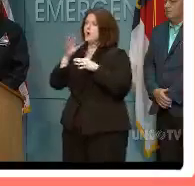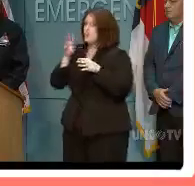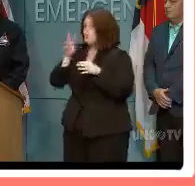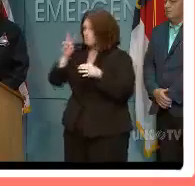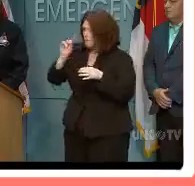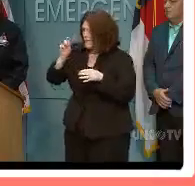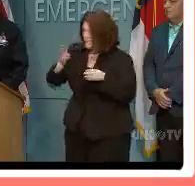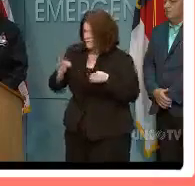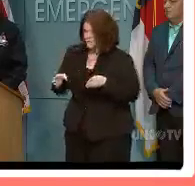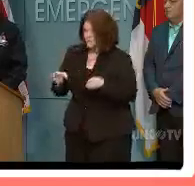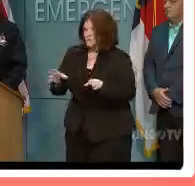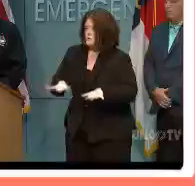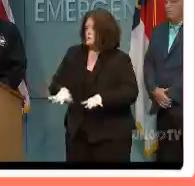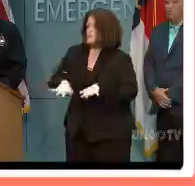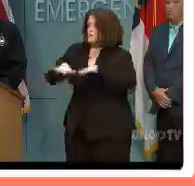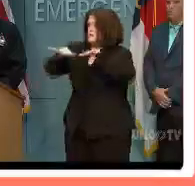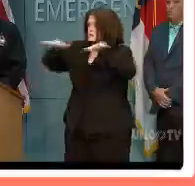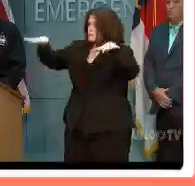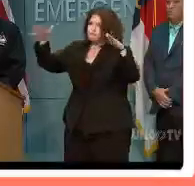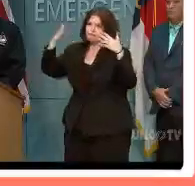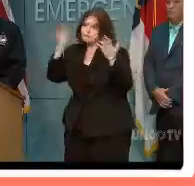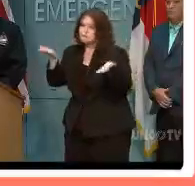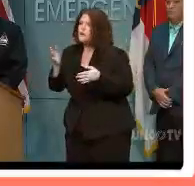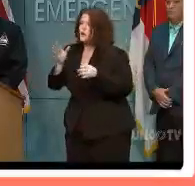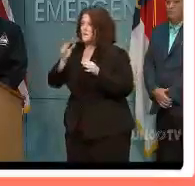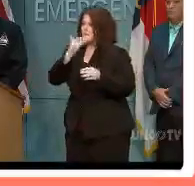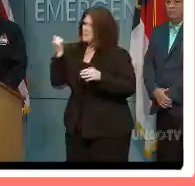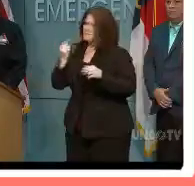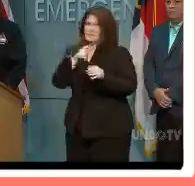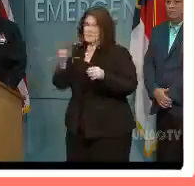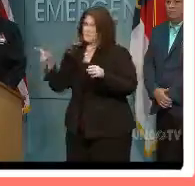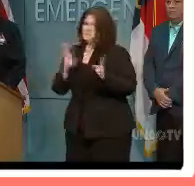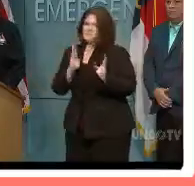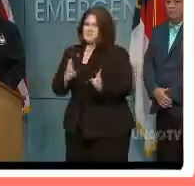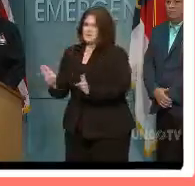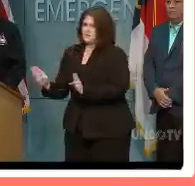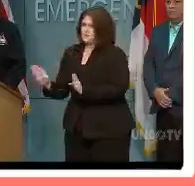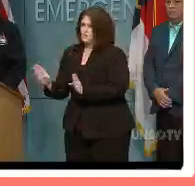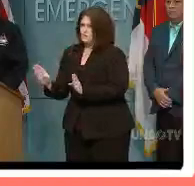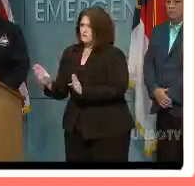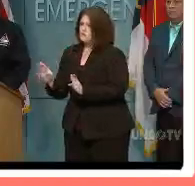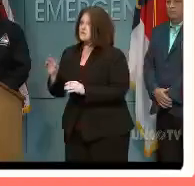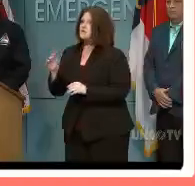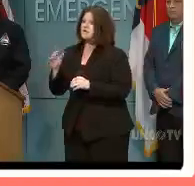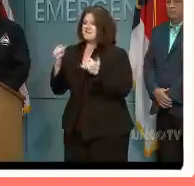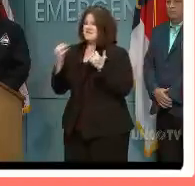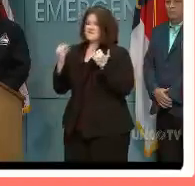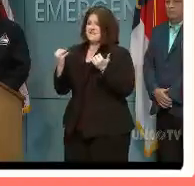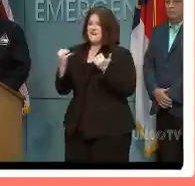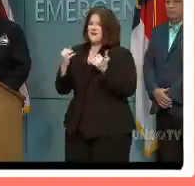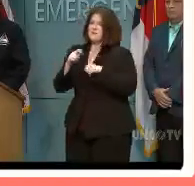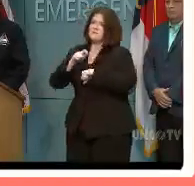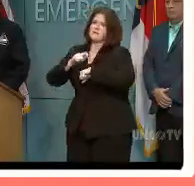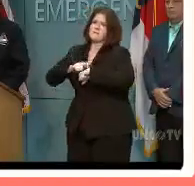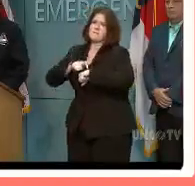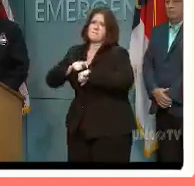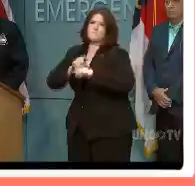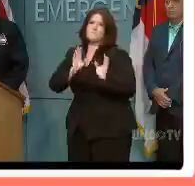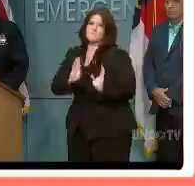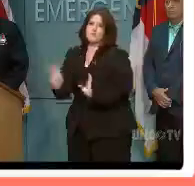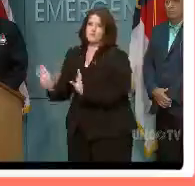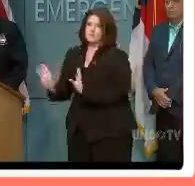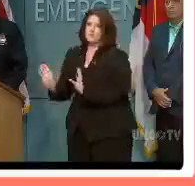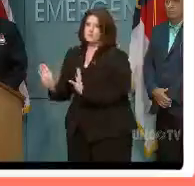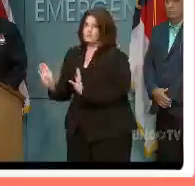Preparation is our best defense. And if you haven't already, The time to prepare is now.